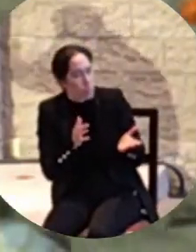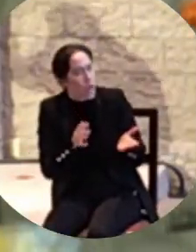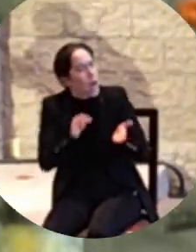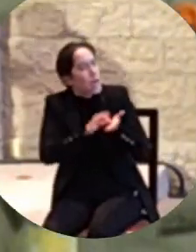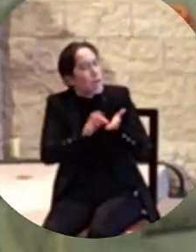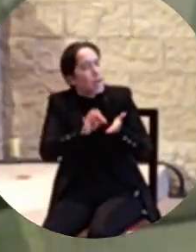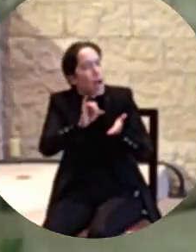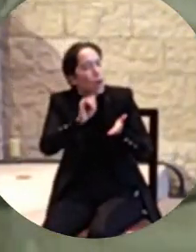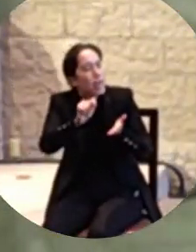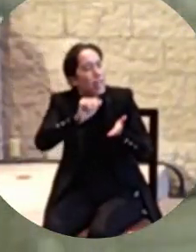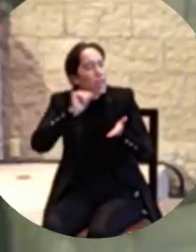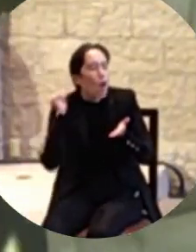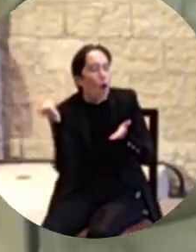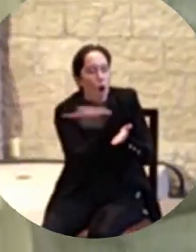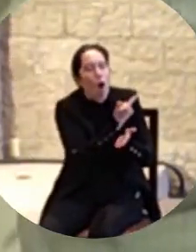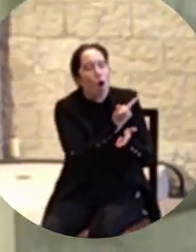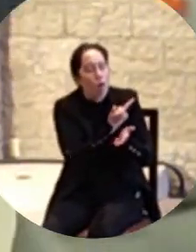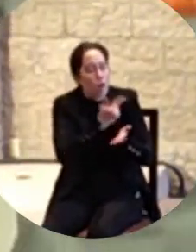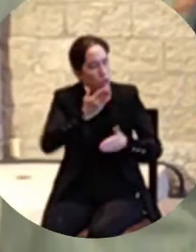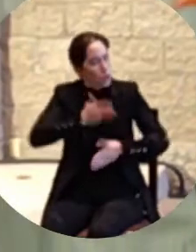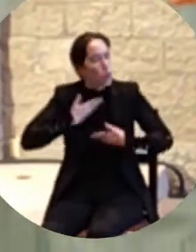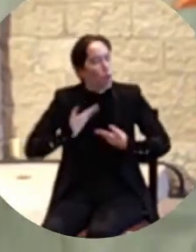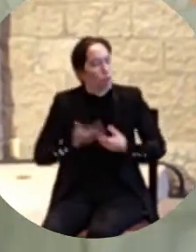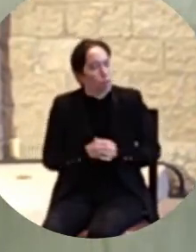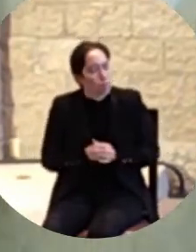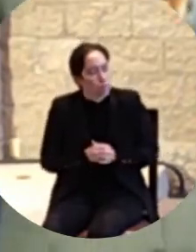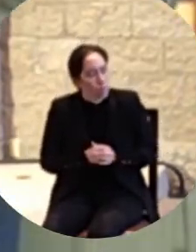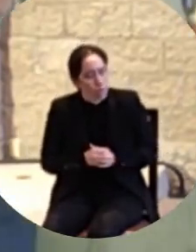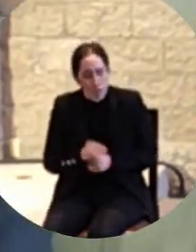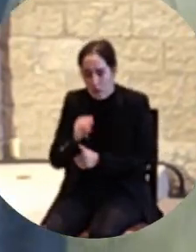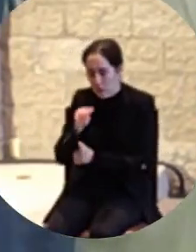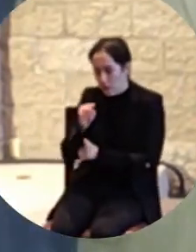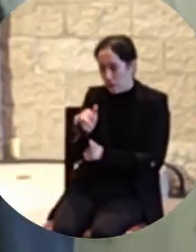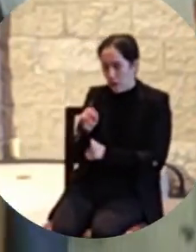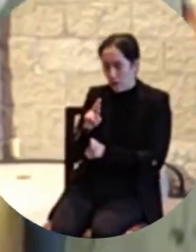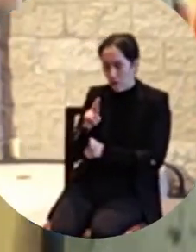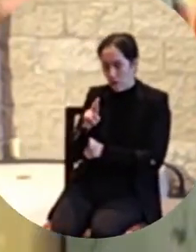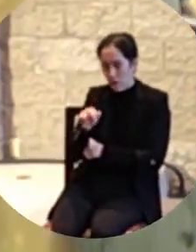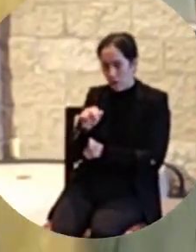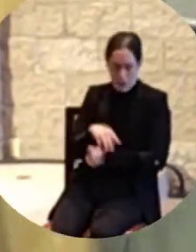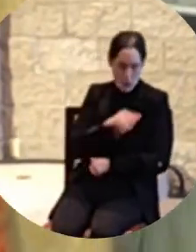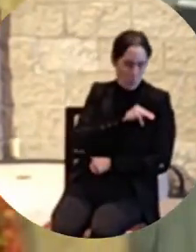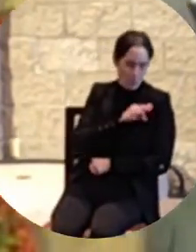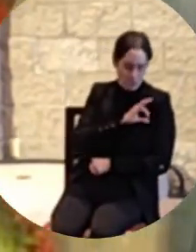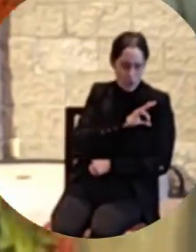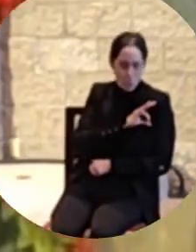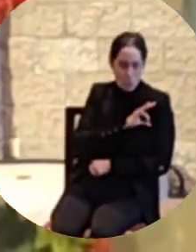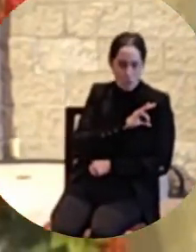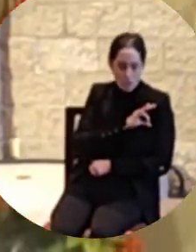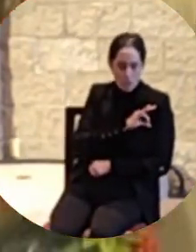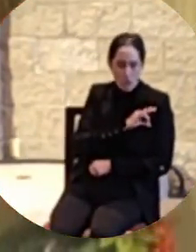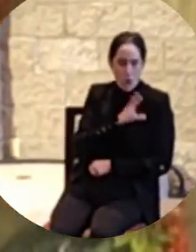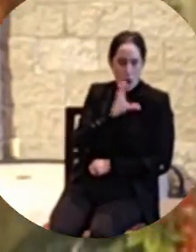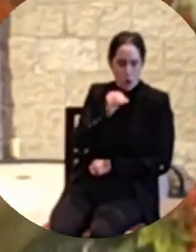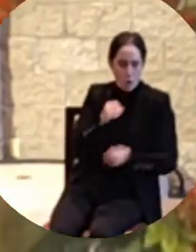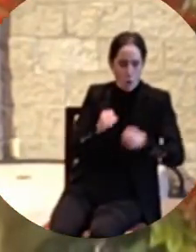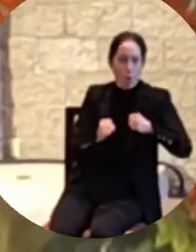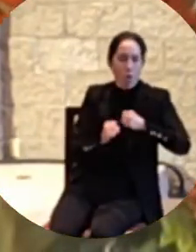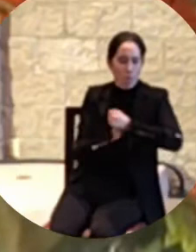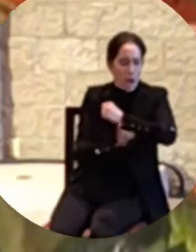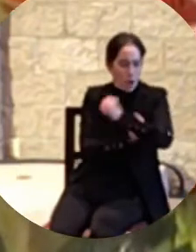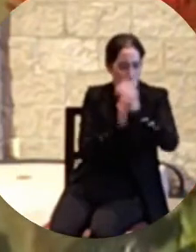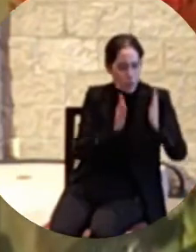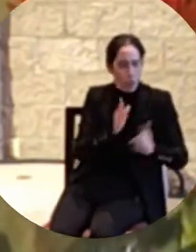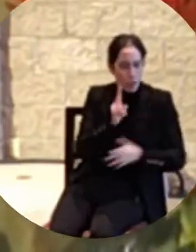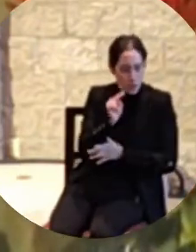Fillmore, the co-founder of Unity. Sometimes I take that for granted, that everybody knows that Charles and Myrtle Fillmore founded Unity. And that's